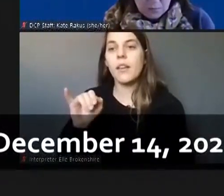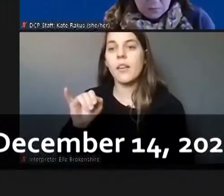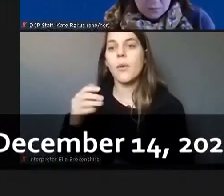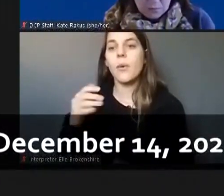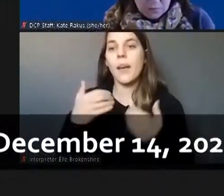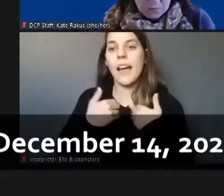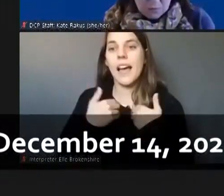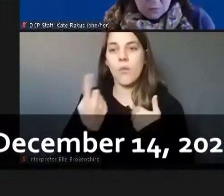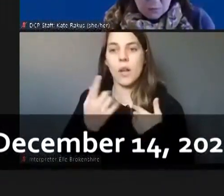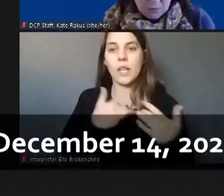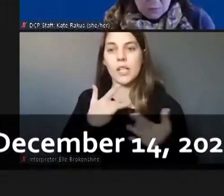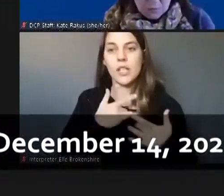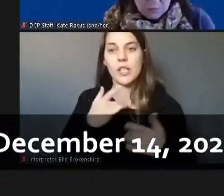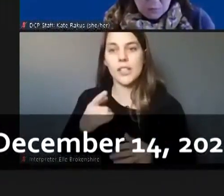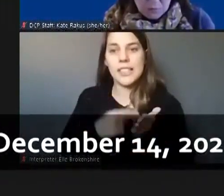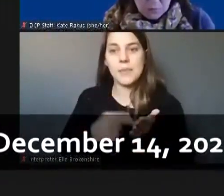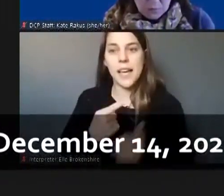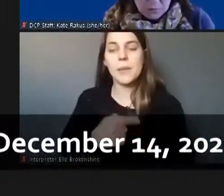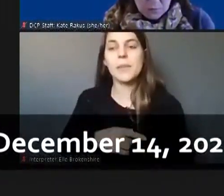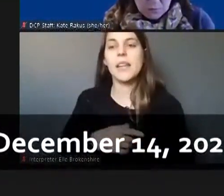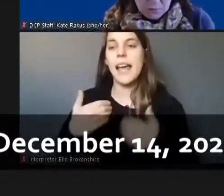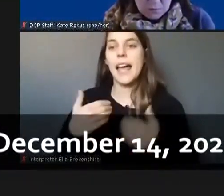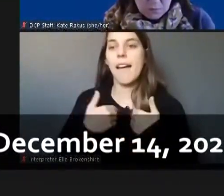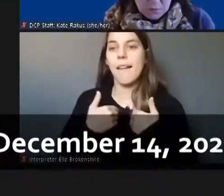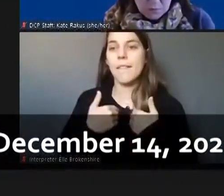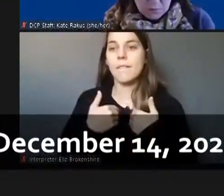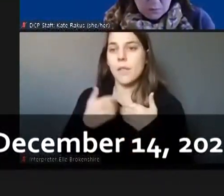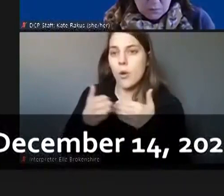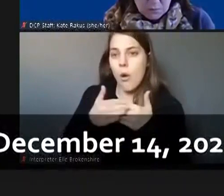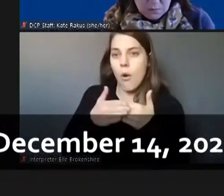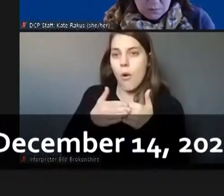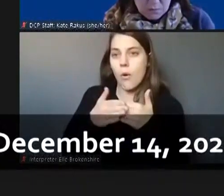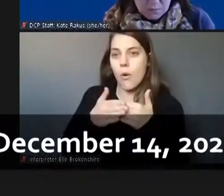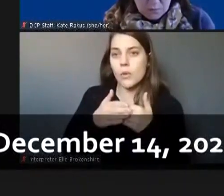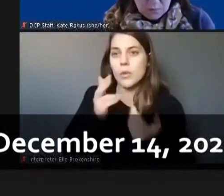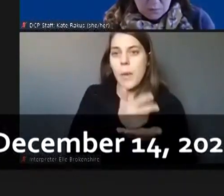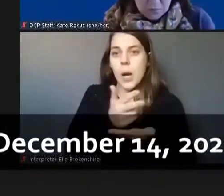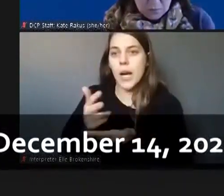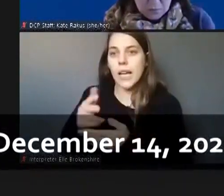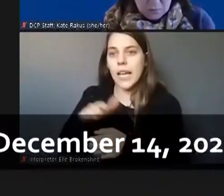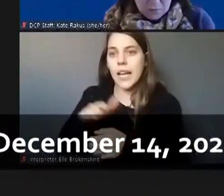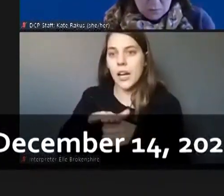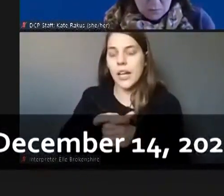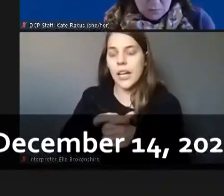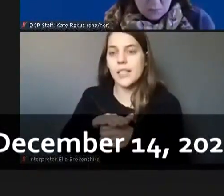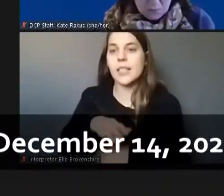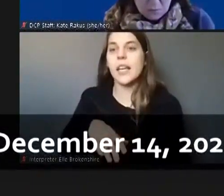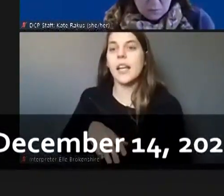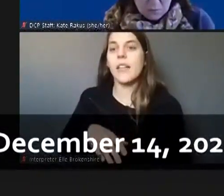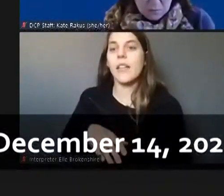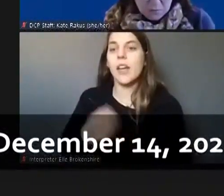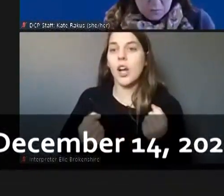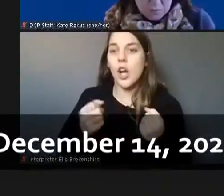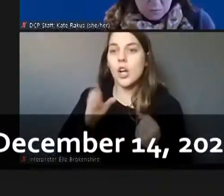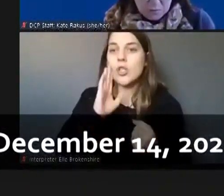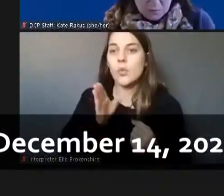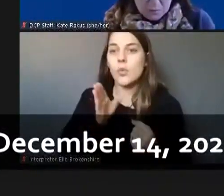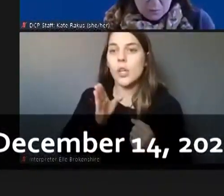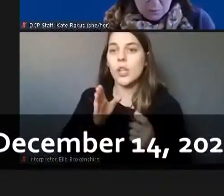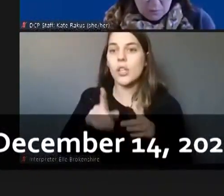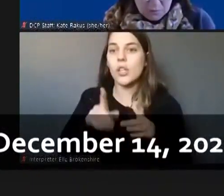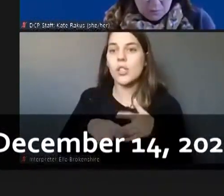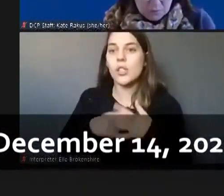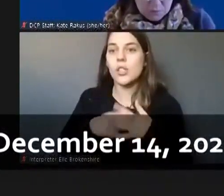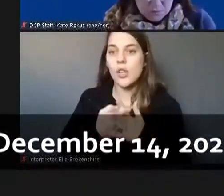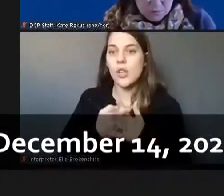have tight parking areas that cars would begin to creep out into the right of